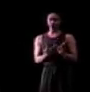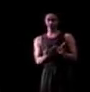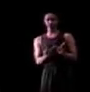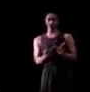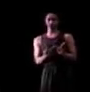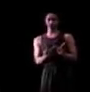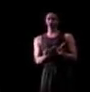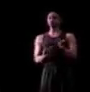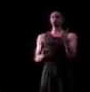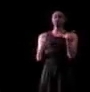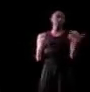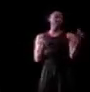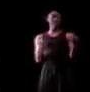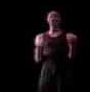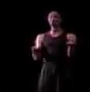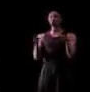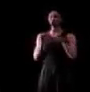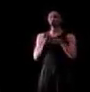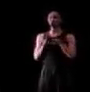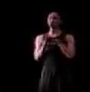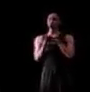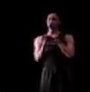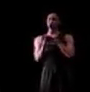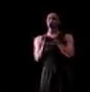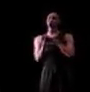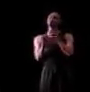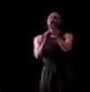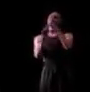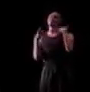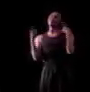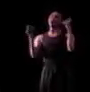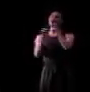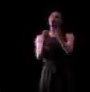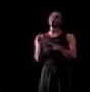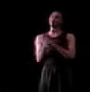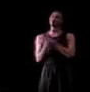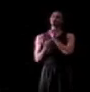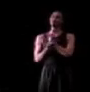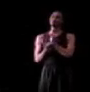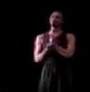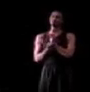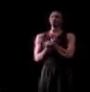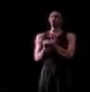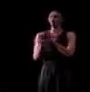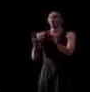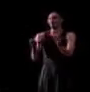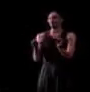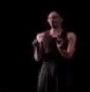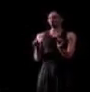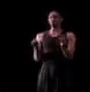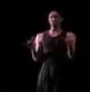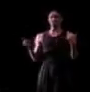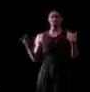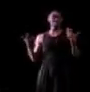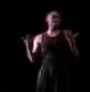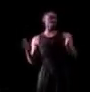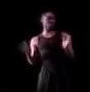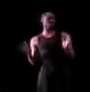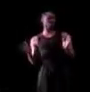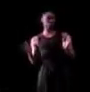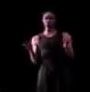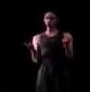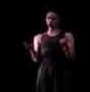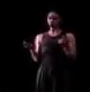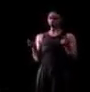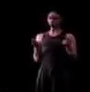But when they returned to Virginia, somebody called the law. Whose law? His law. Her law. Your law? My law.